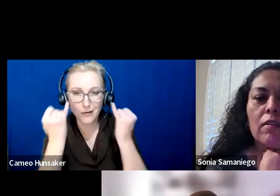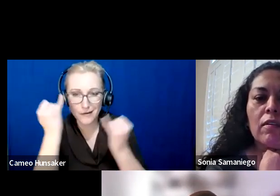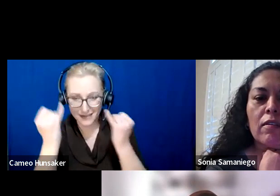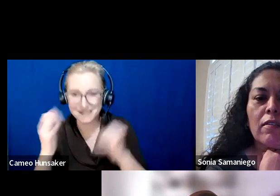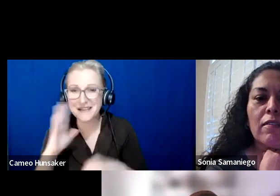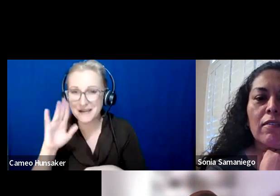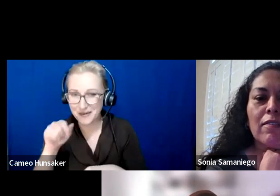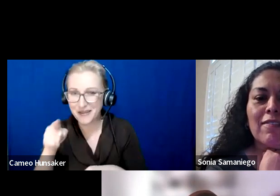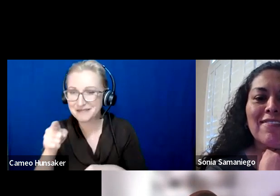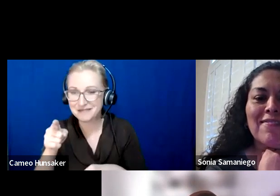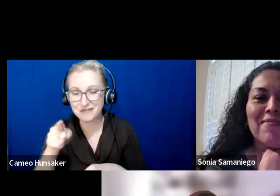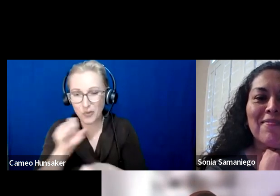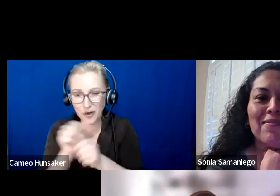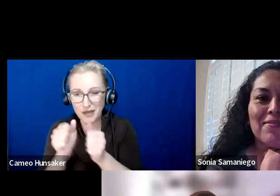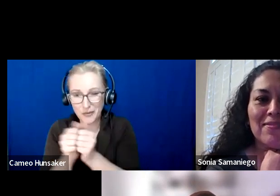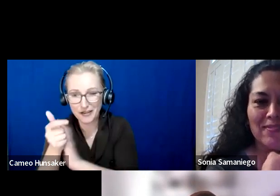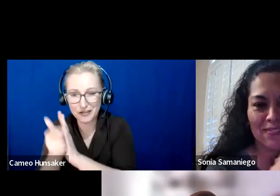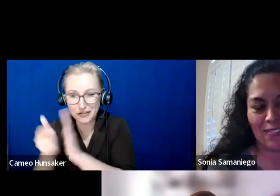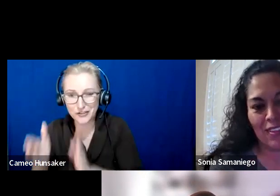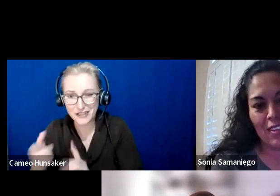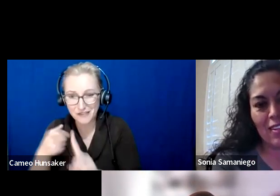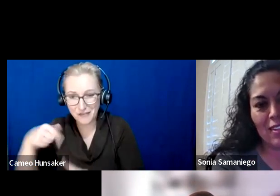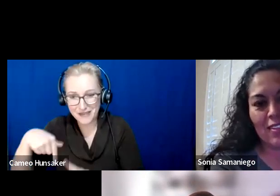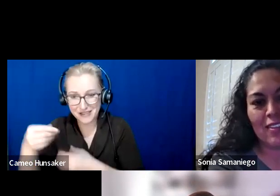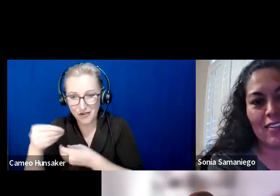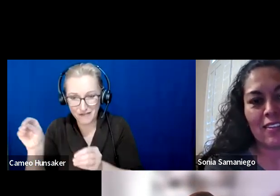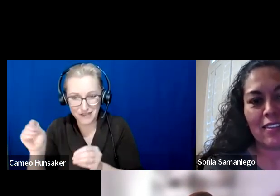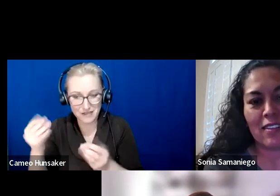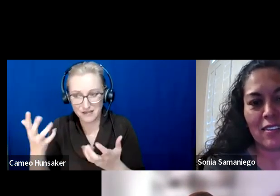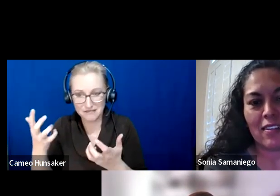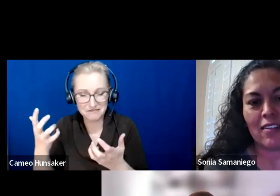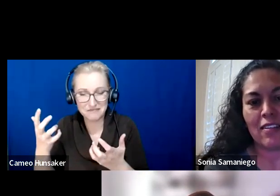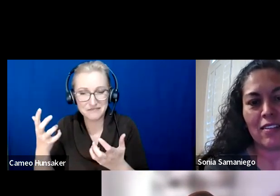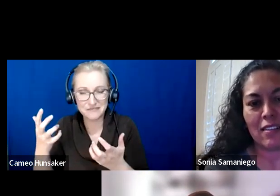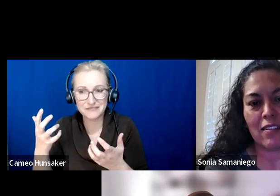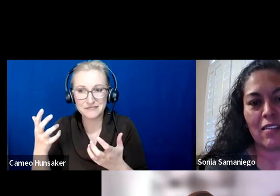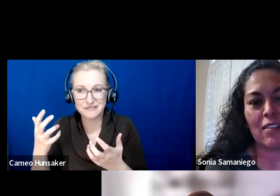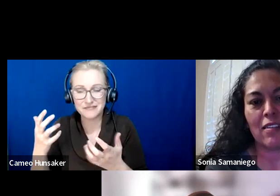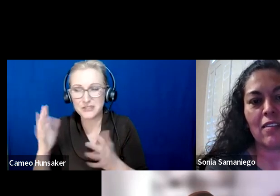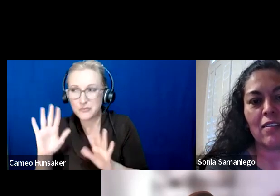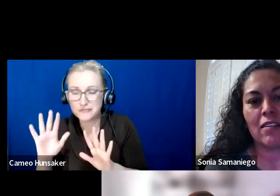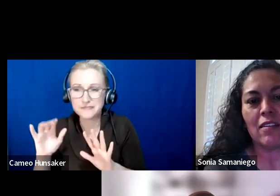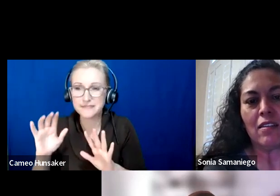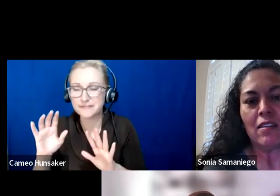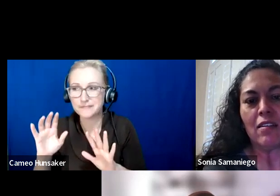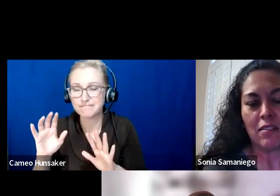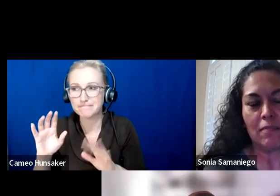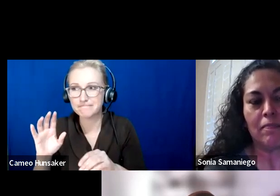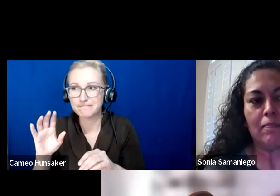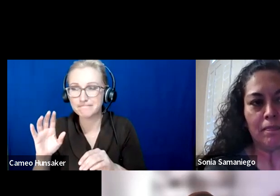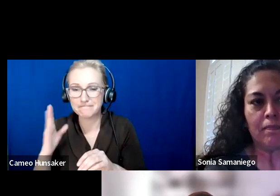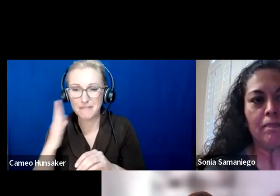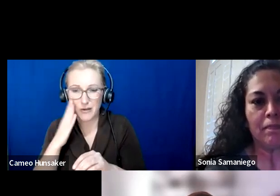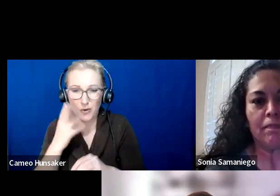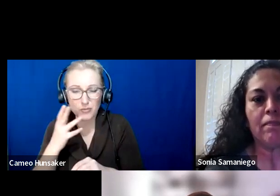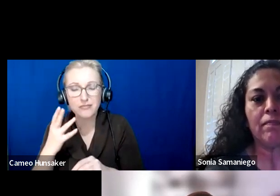are working with another attorney in our office. So I don't want to speak too much to the personal, the personal facts of